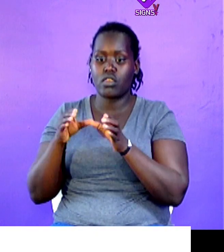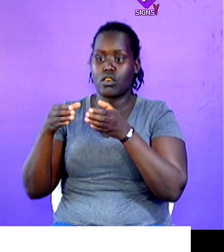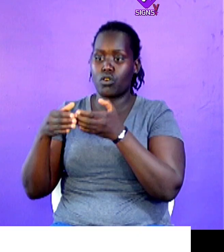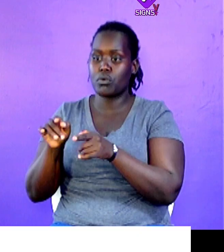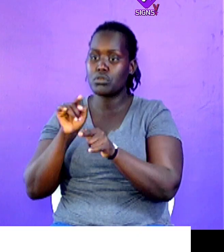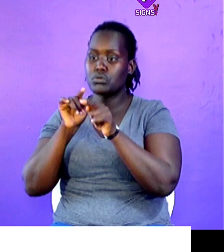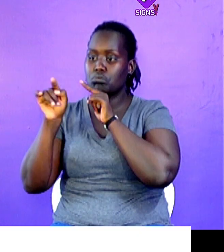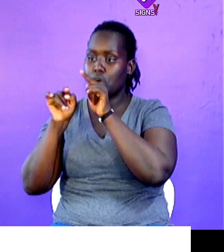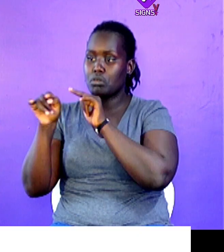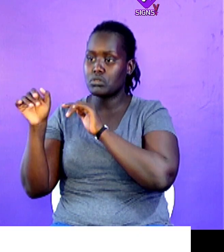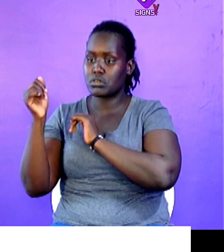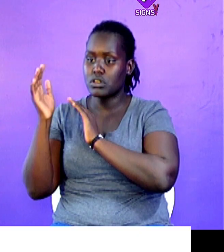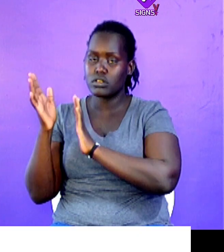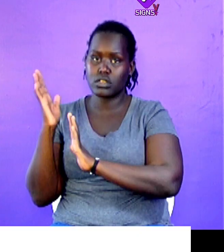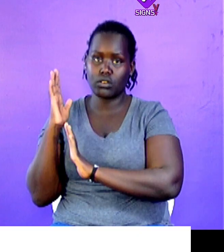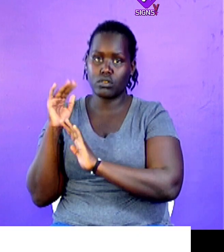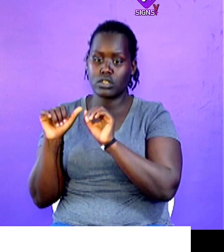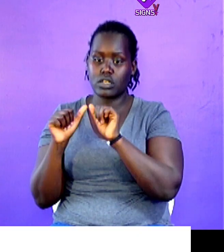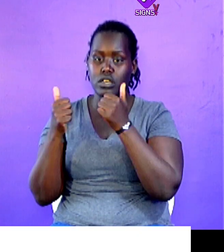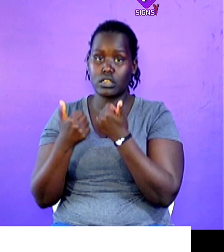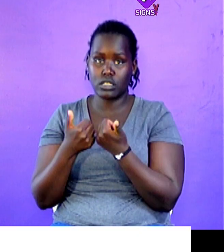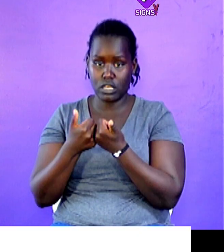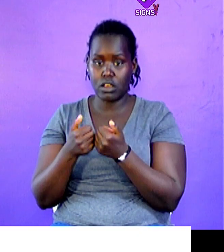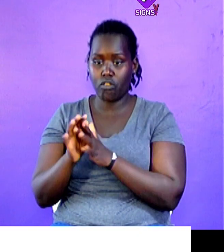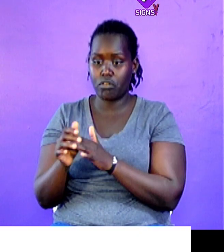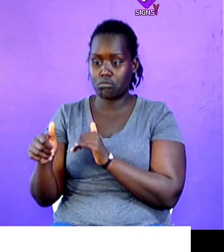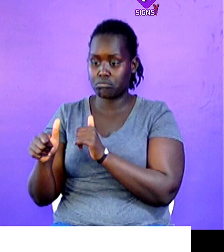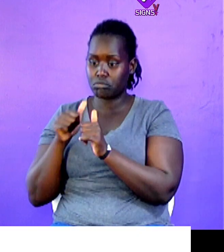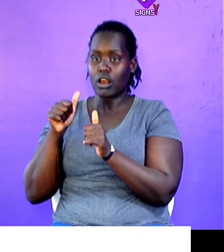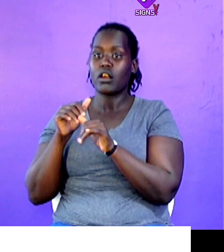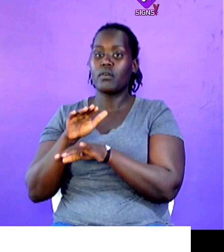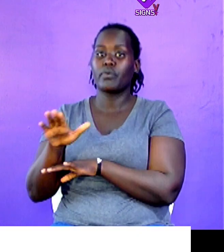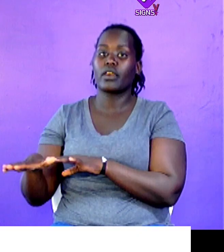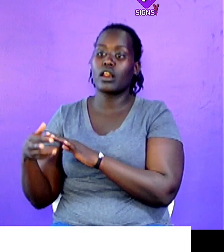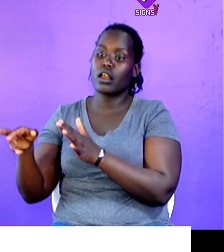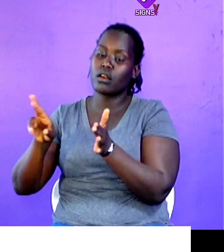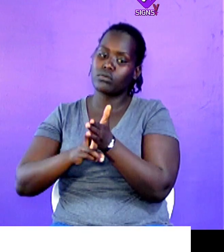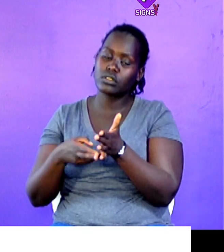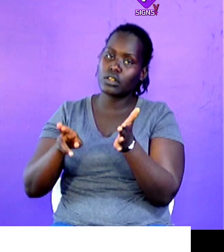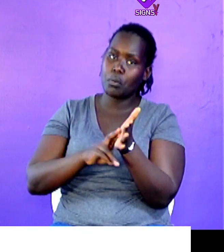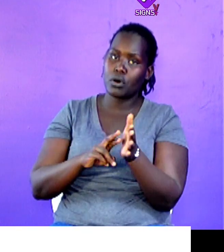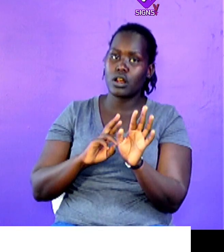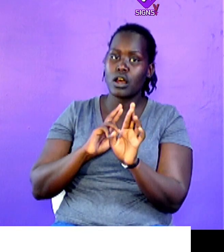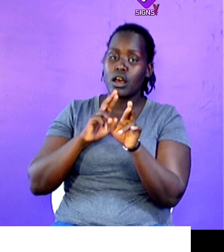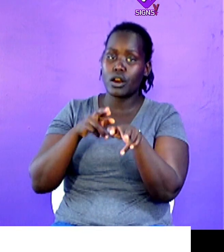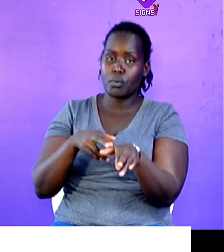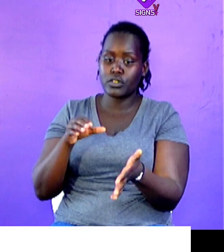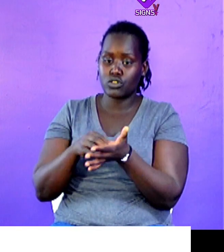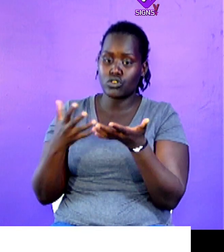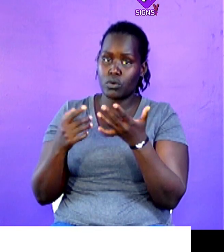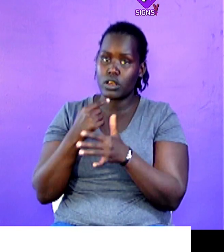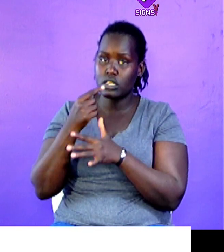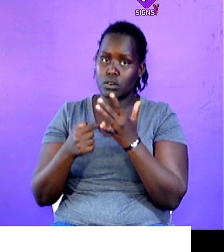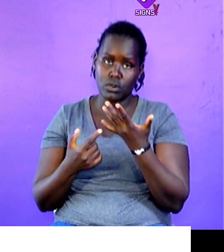accuses security agencies of neglecting the area despite repeated reports, a situation they say